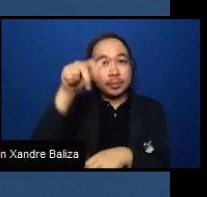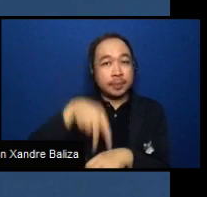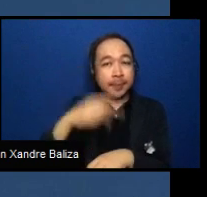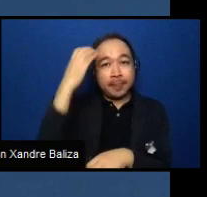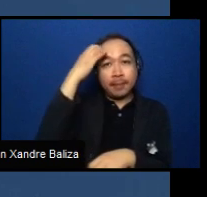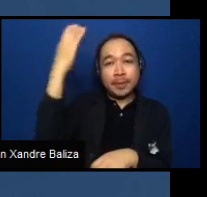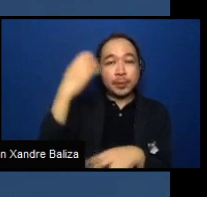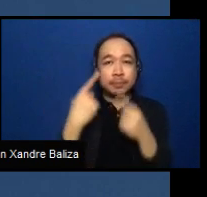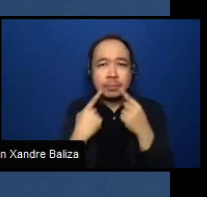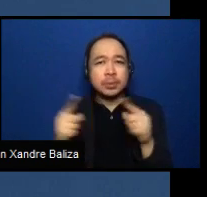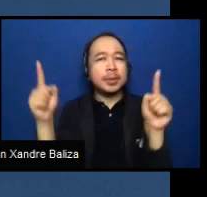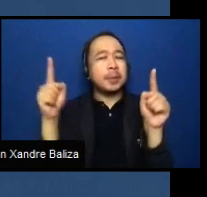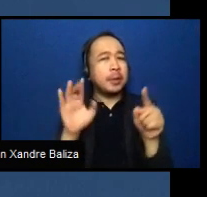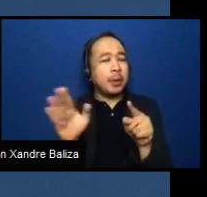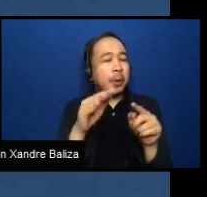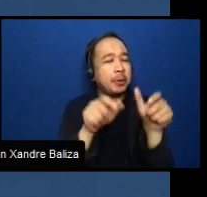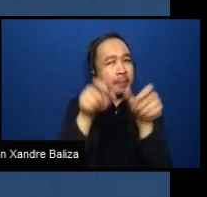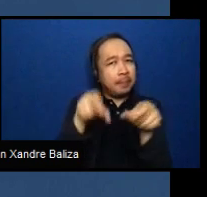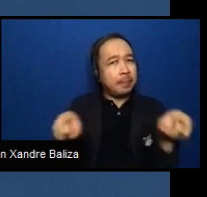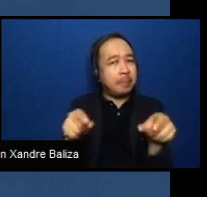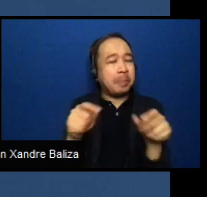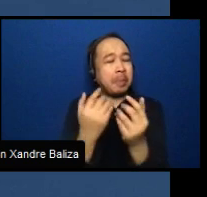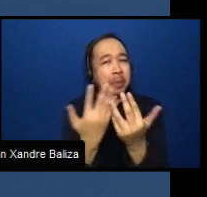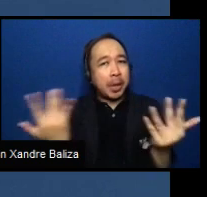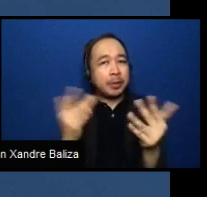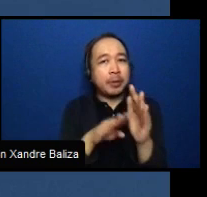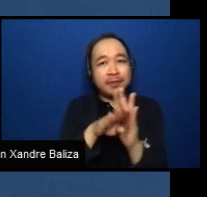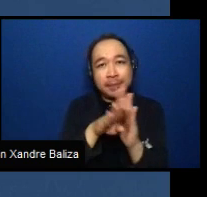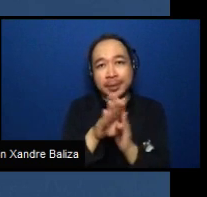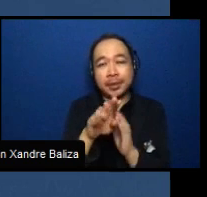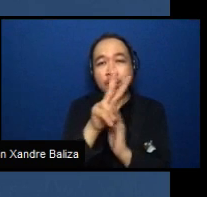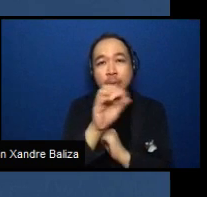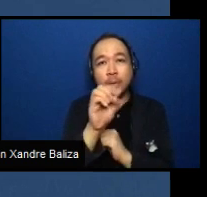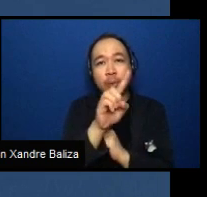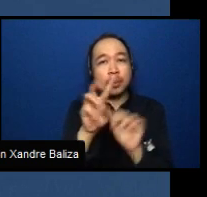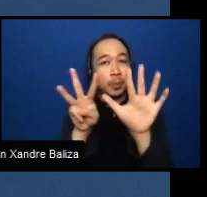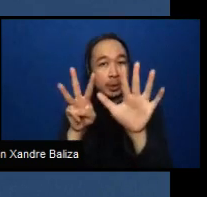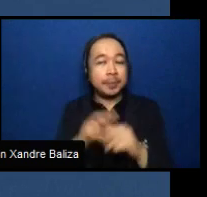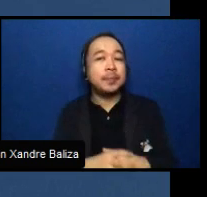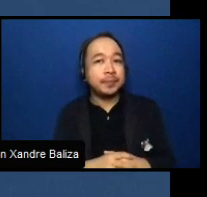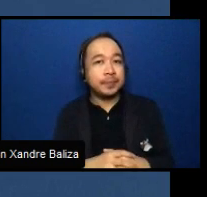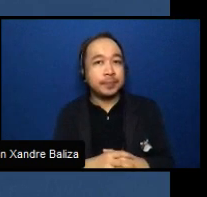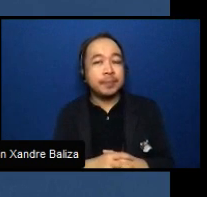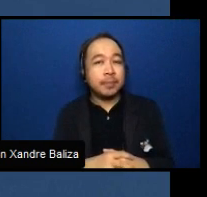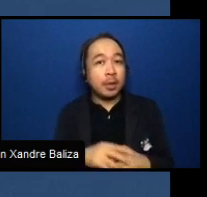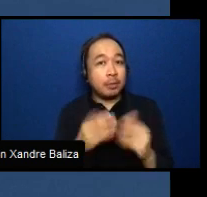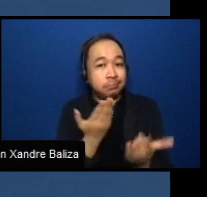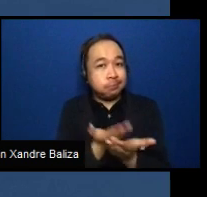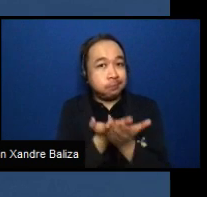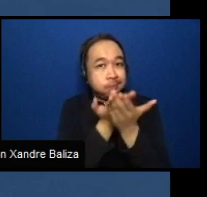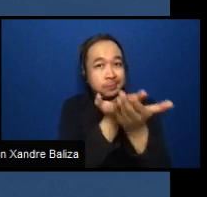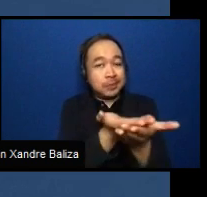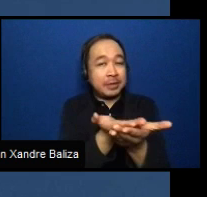Declaration on Population and Development in 2018. In the recommendations of that meeting, members